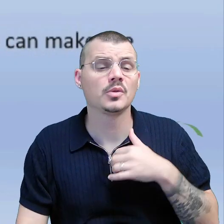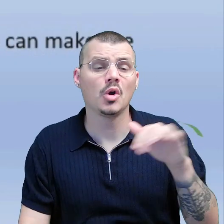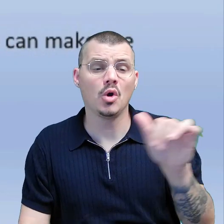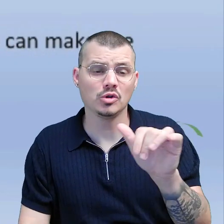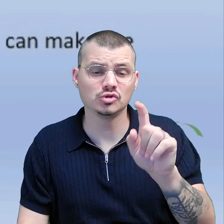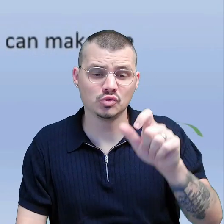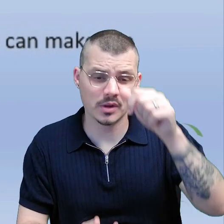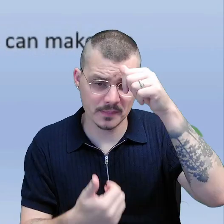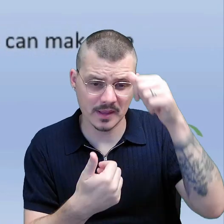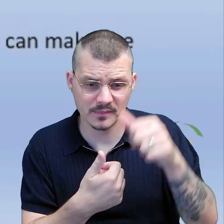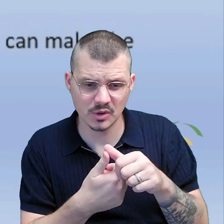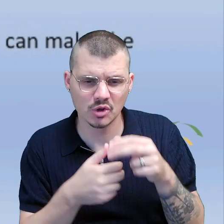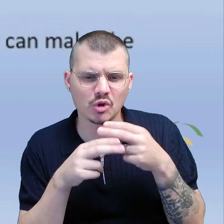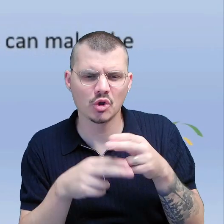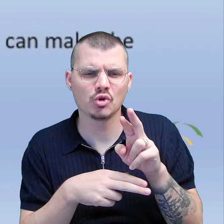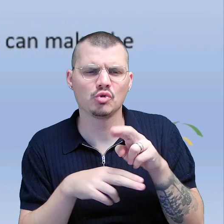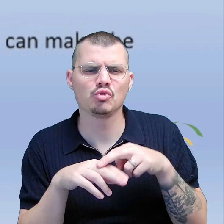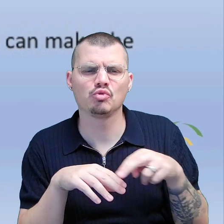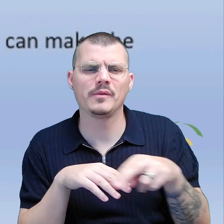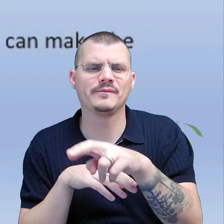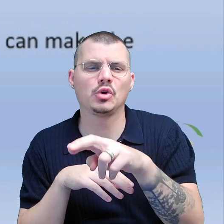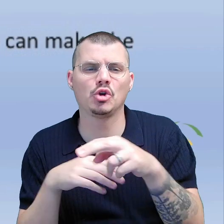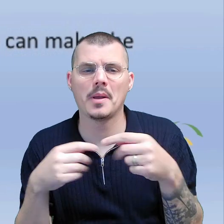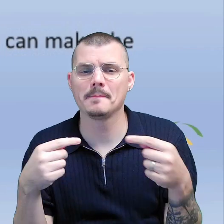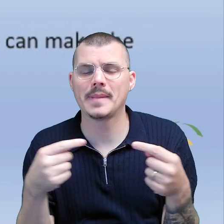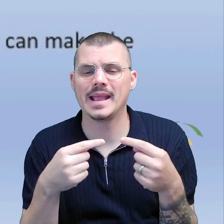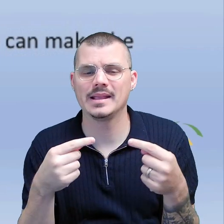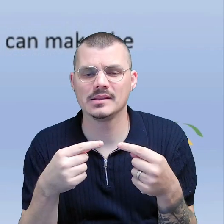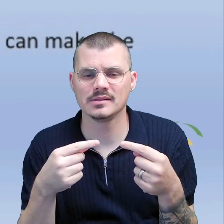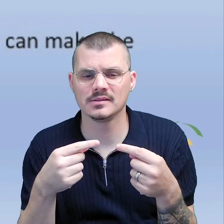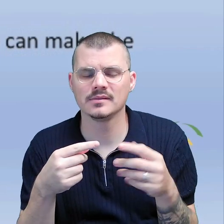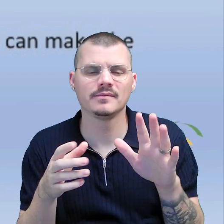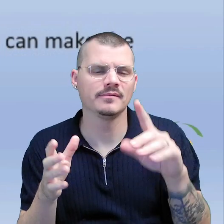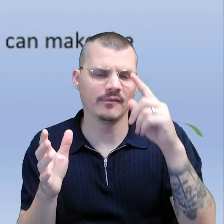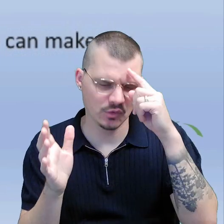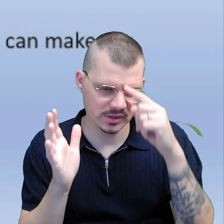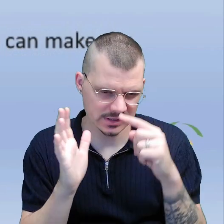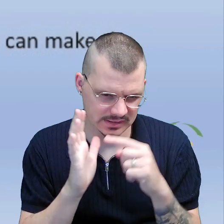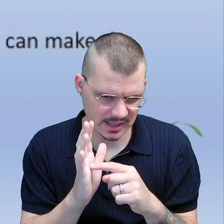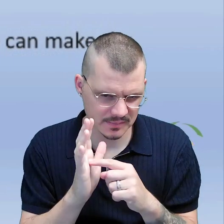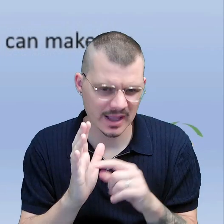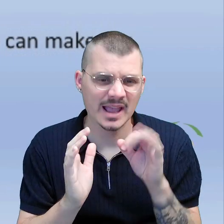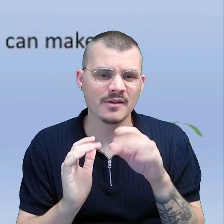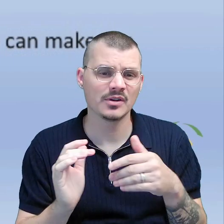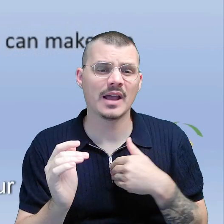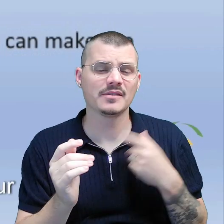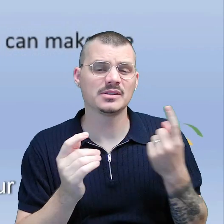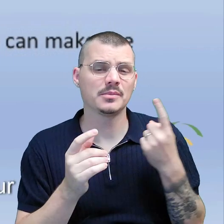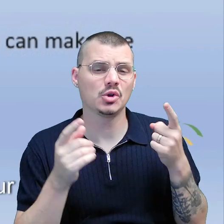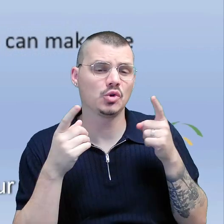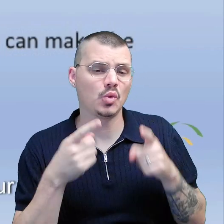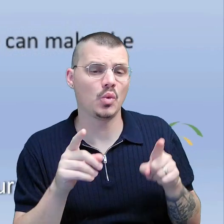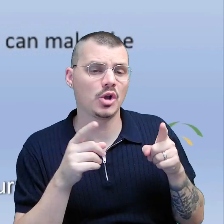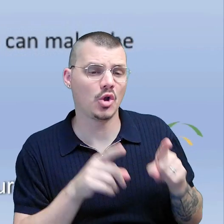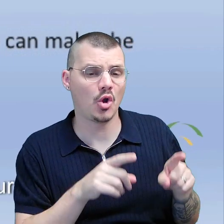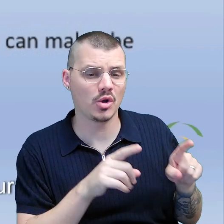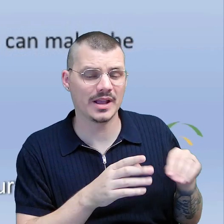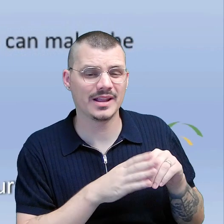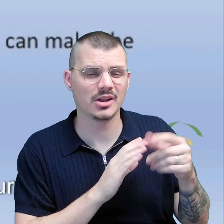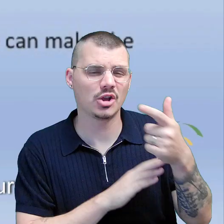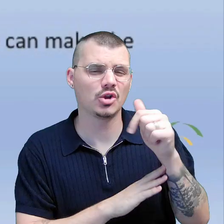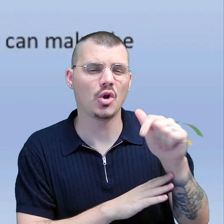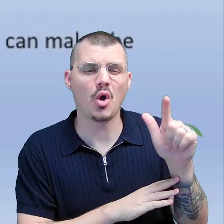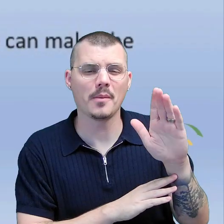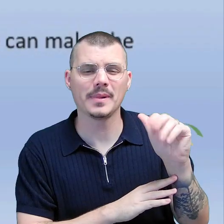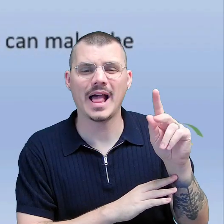We also should remember the issue of referred pain. For example, if you've got something going on